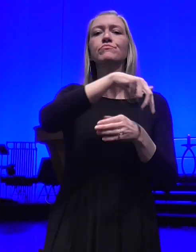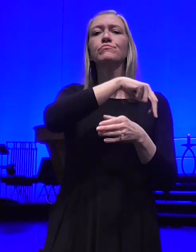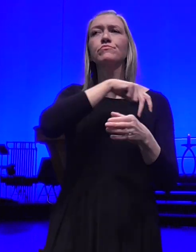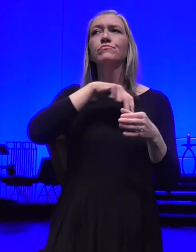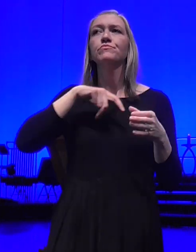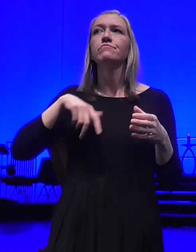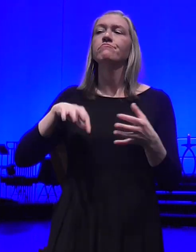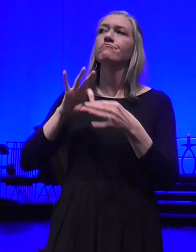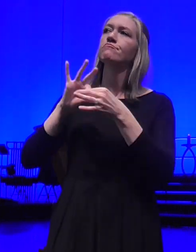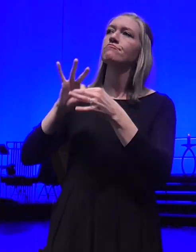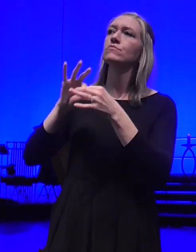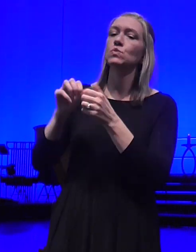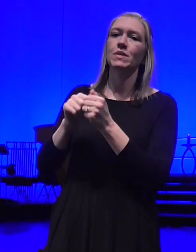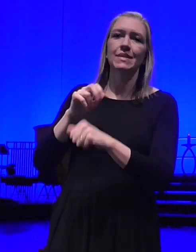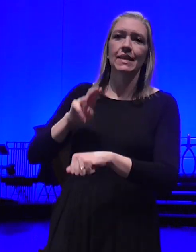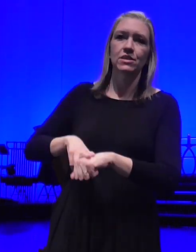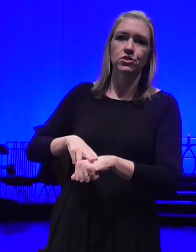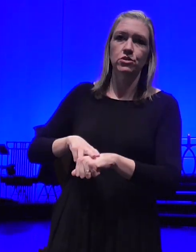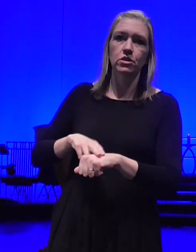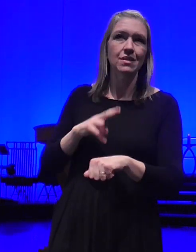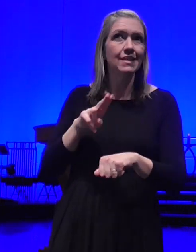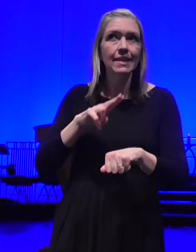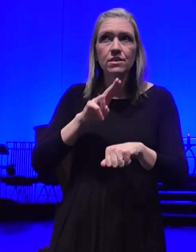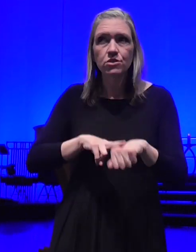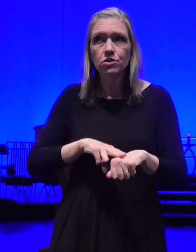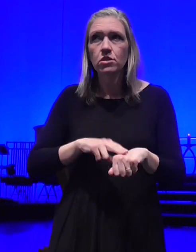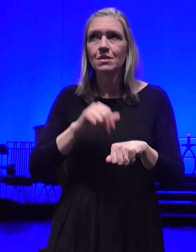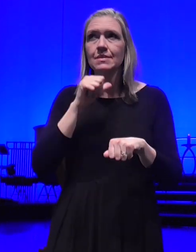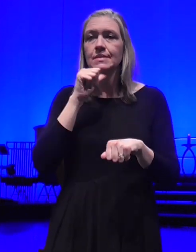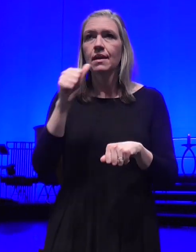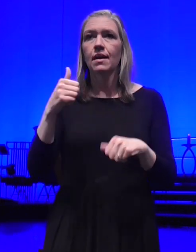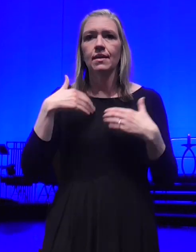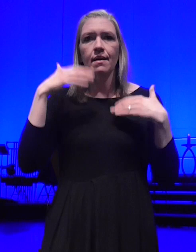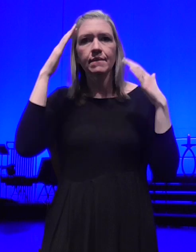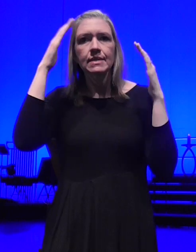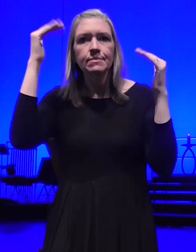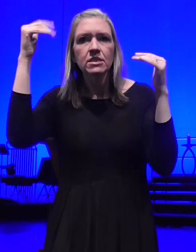nature. Nature doesn't expect anything.